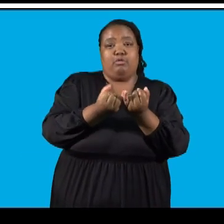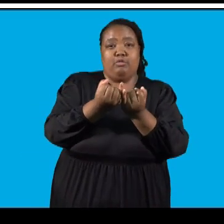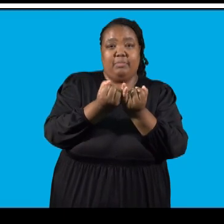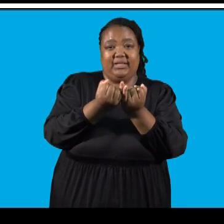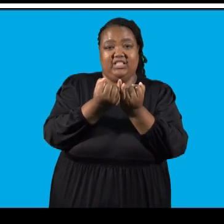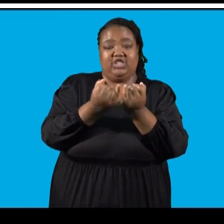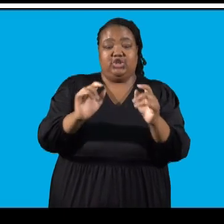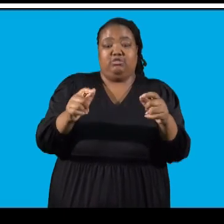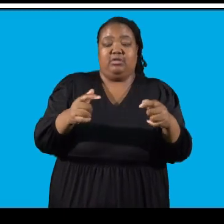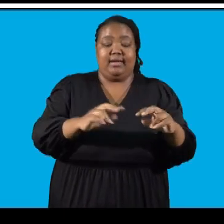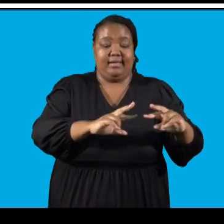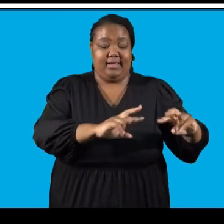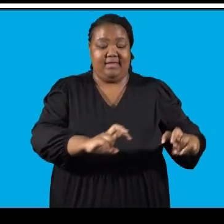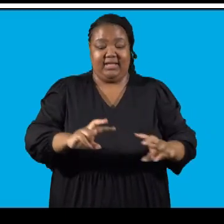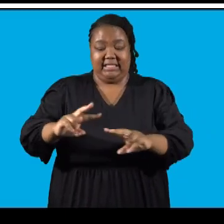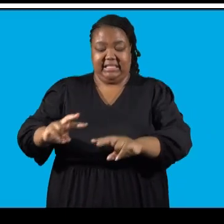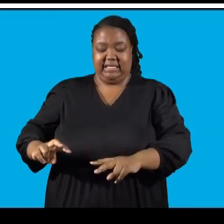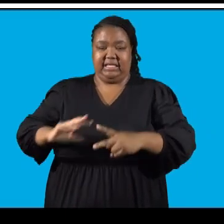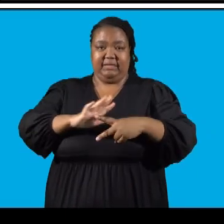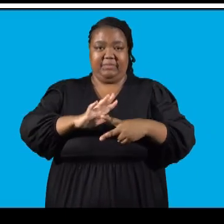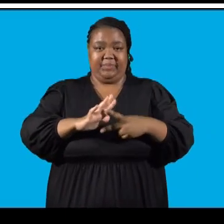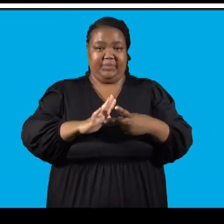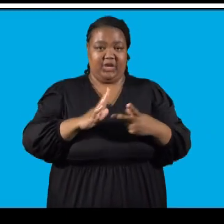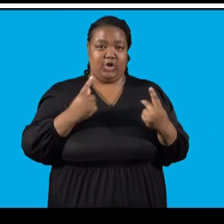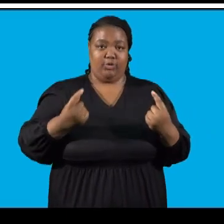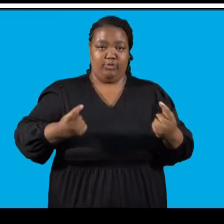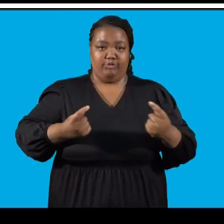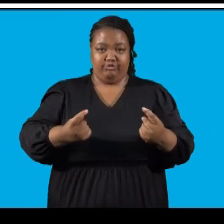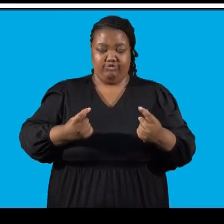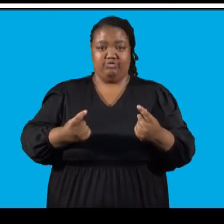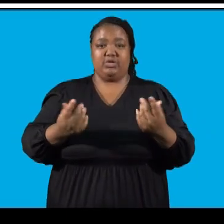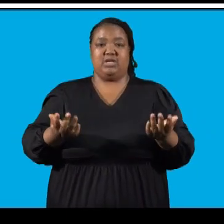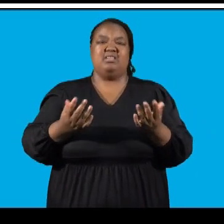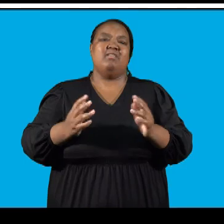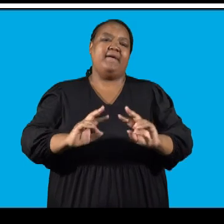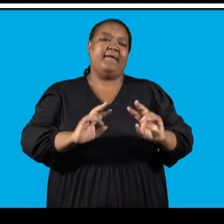Competition Commission investigates, controls,